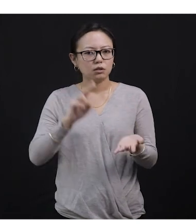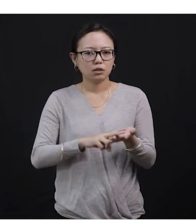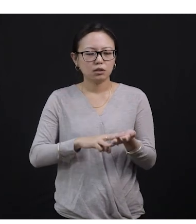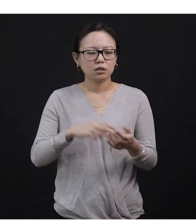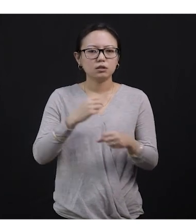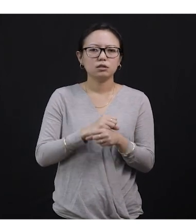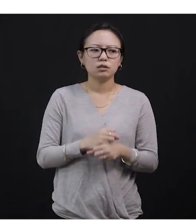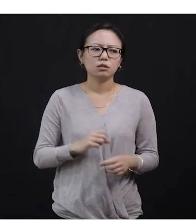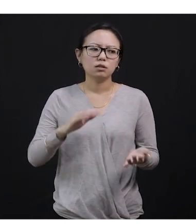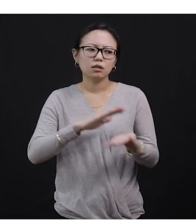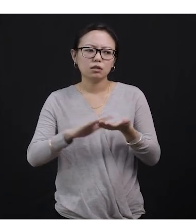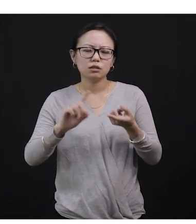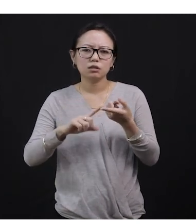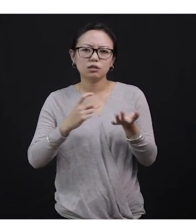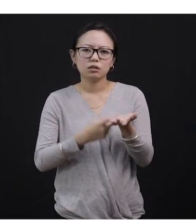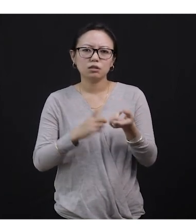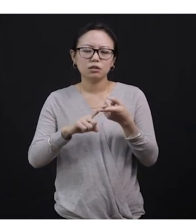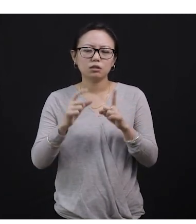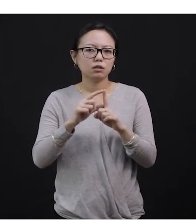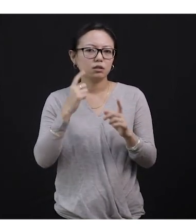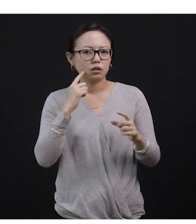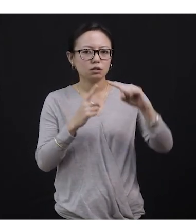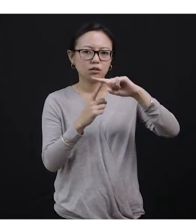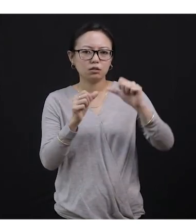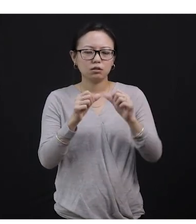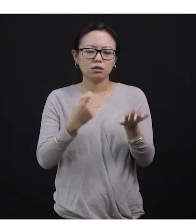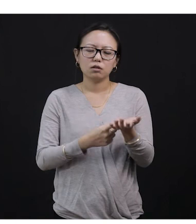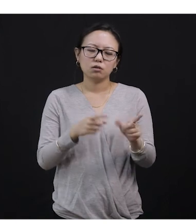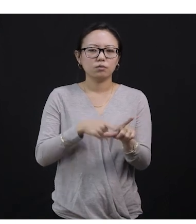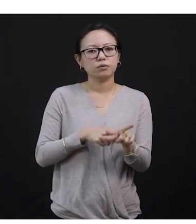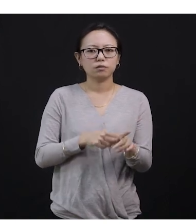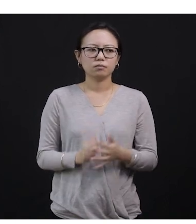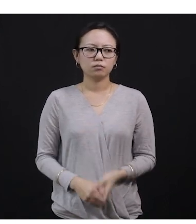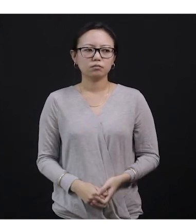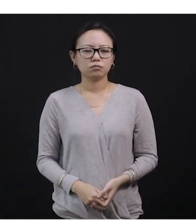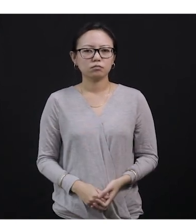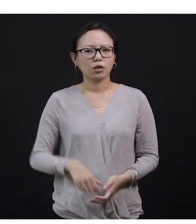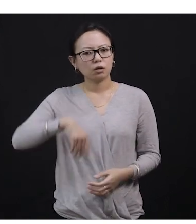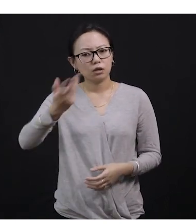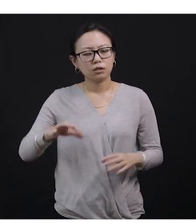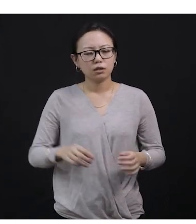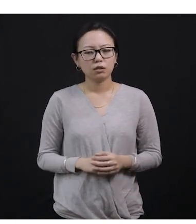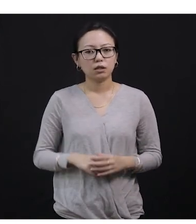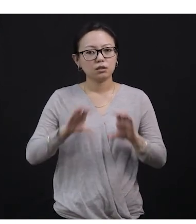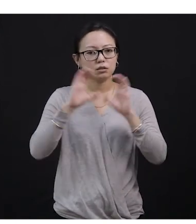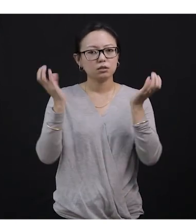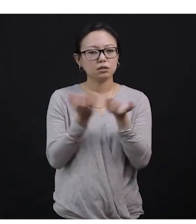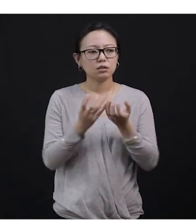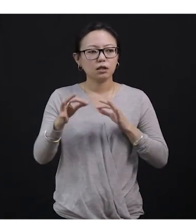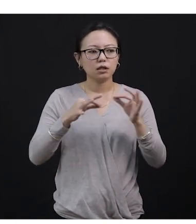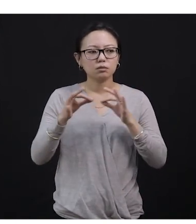the other kingdoms. Okay, in the next class, I'm going to explain to you about the kingdom